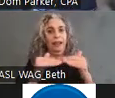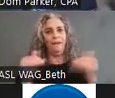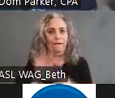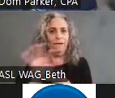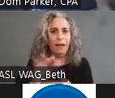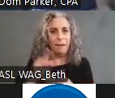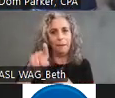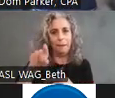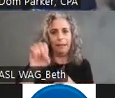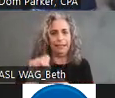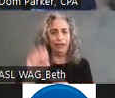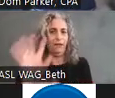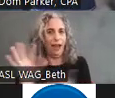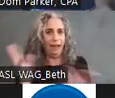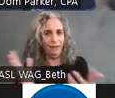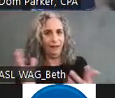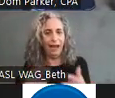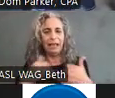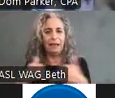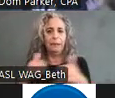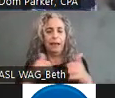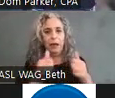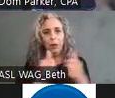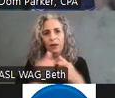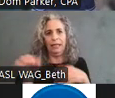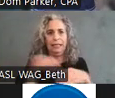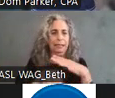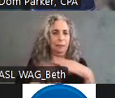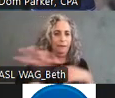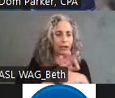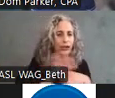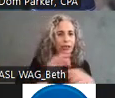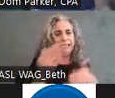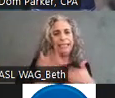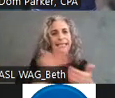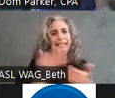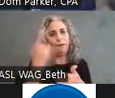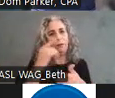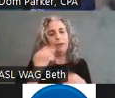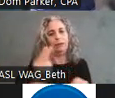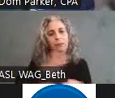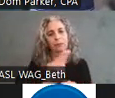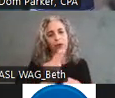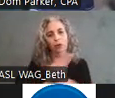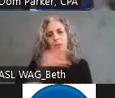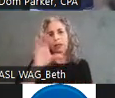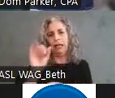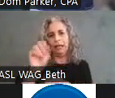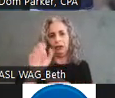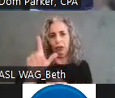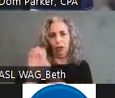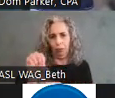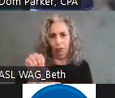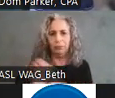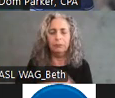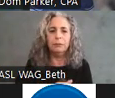consoles because I can use accessibility features and it's easier for me to play on a console. And 2, Baldur's